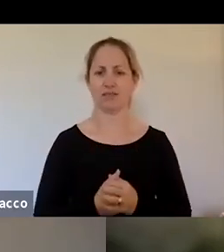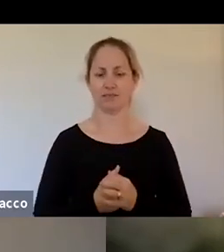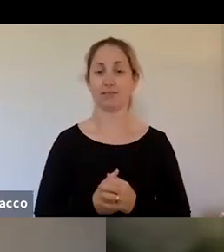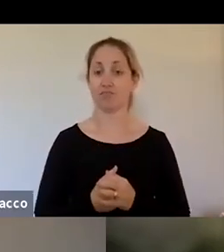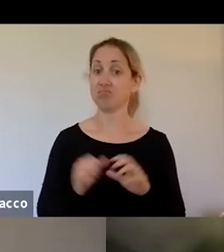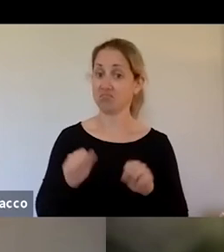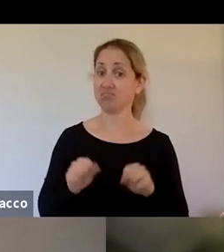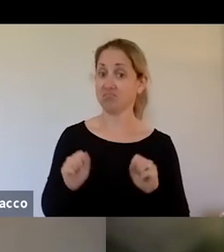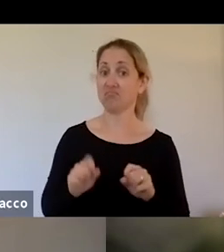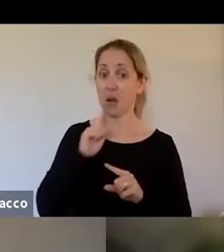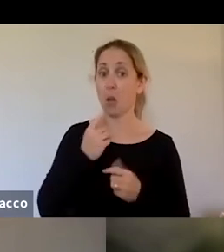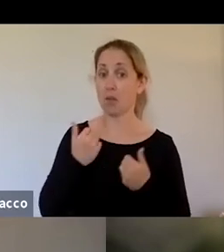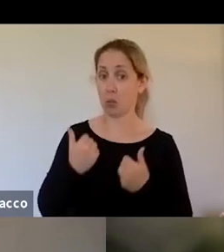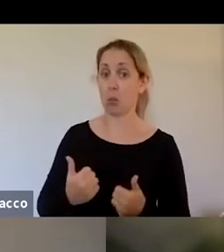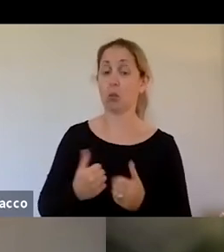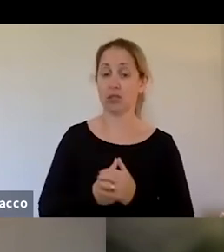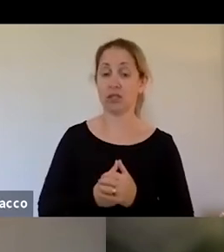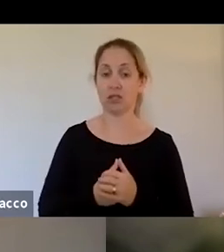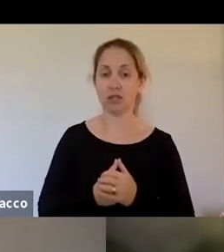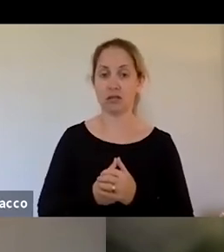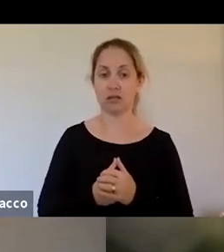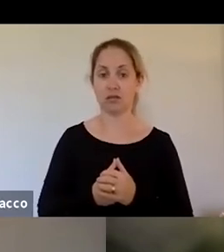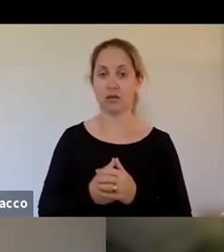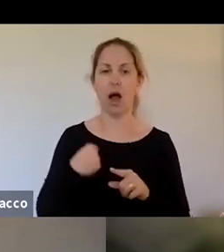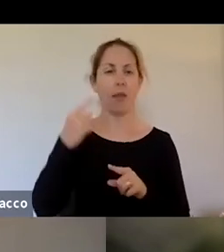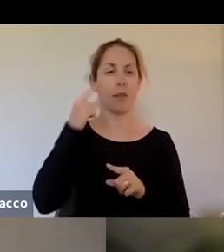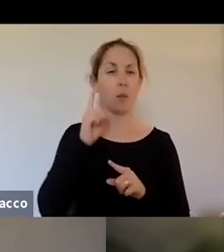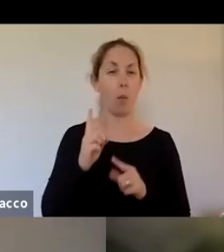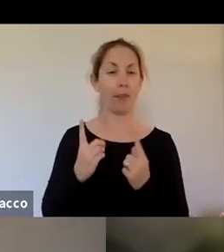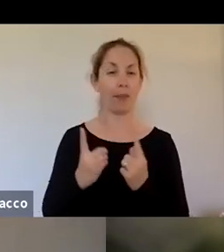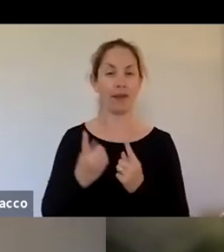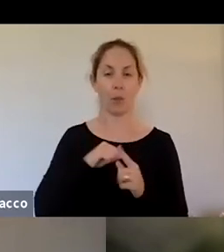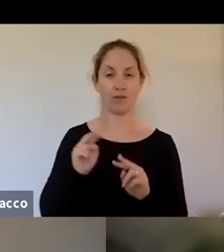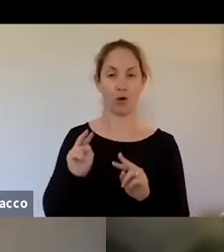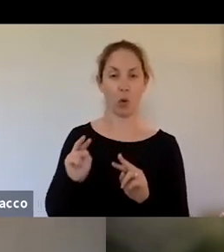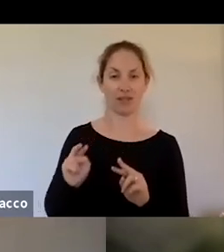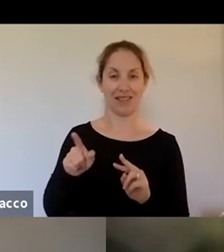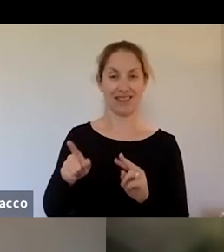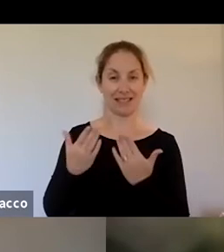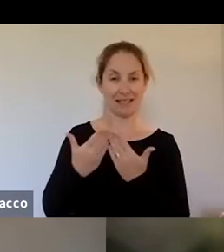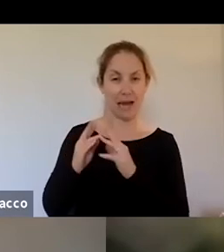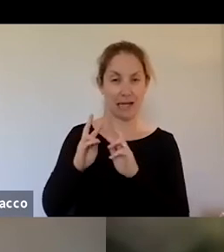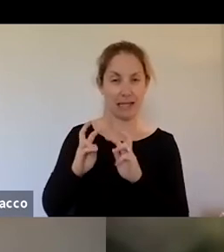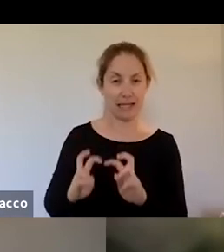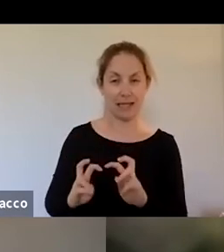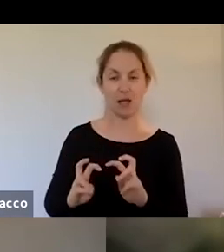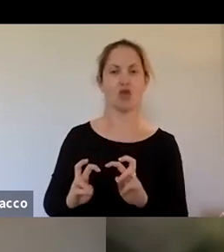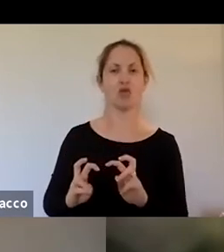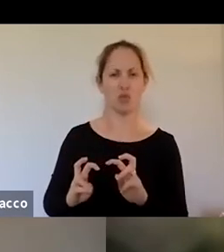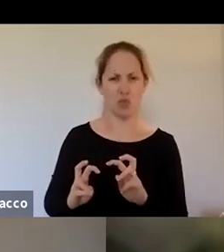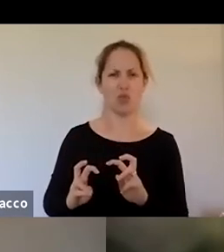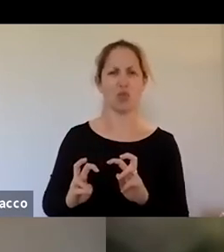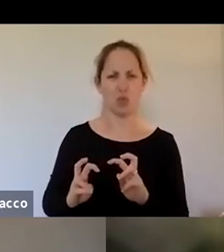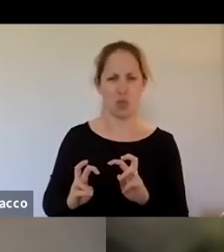good. I think one of the things we've noticed through this study is just such a growth in terms of our